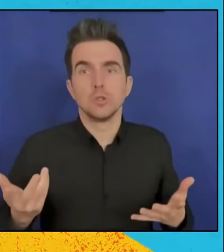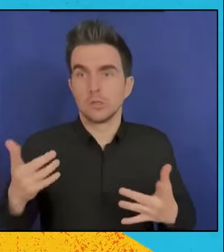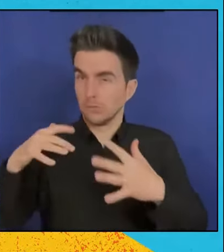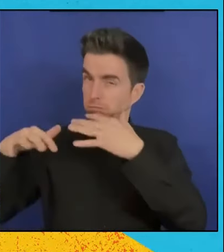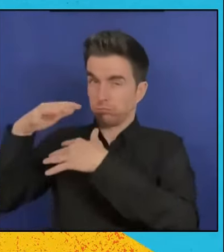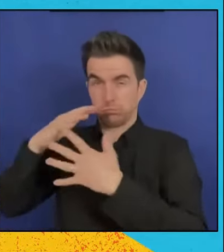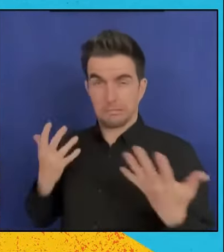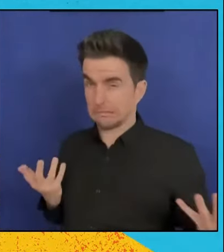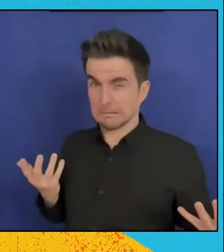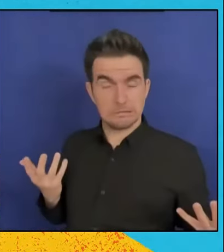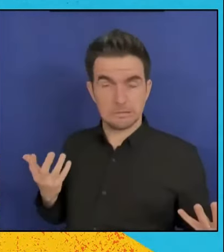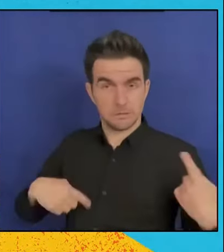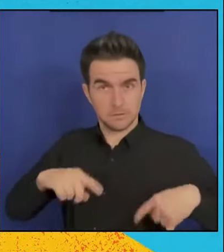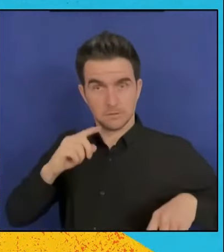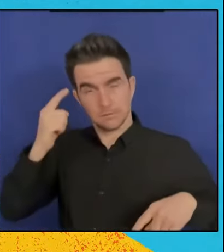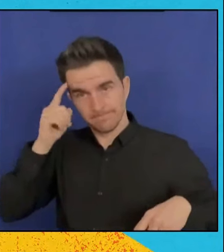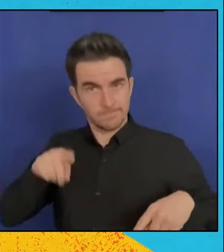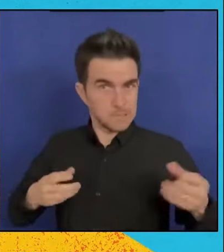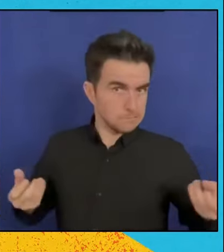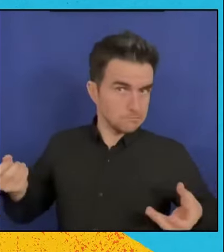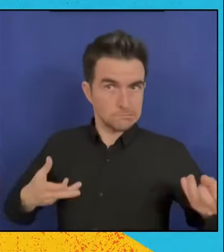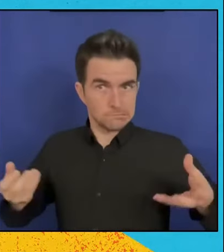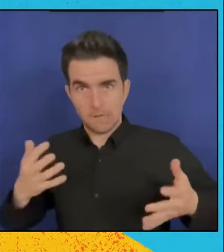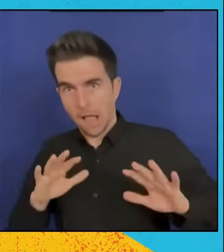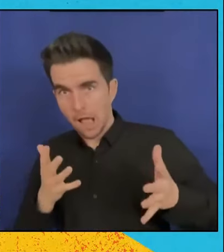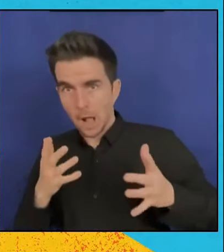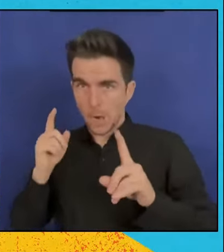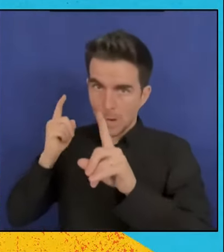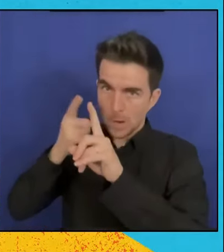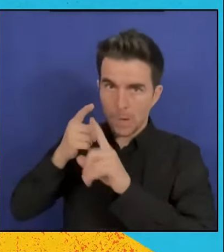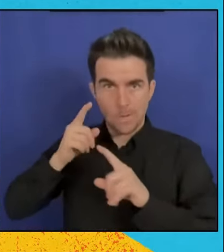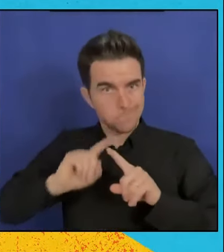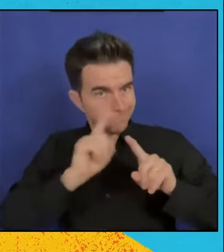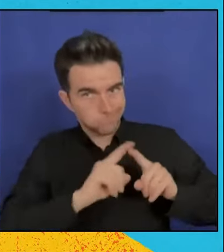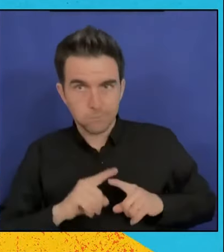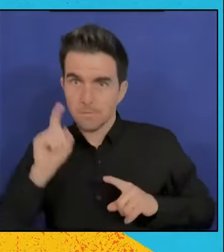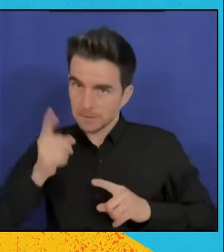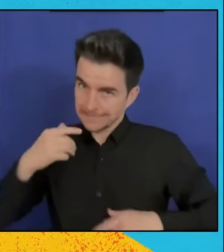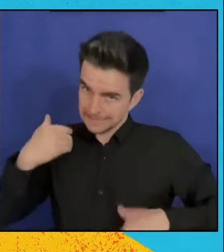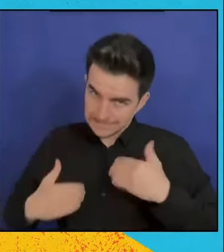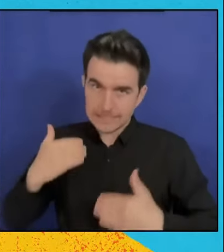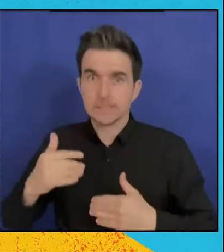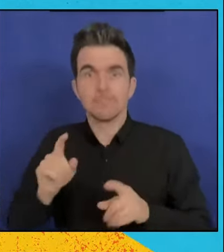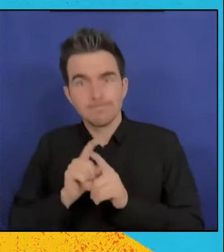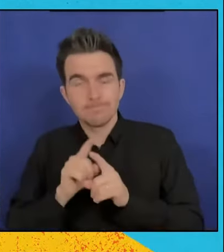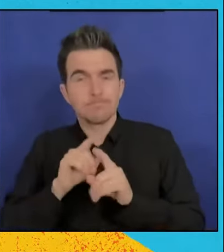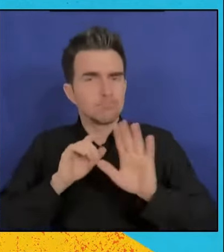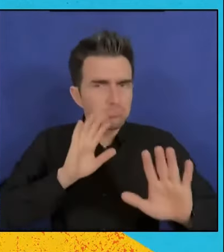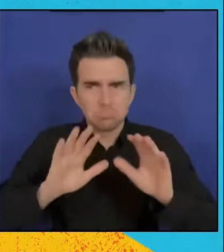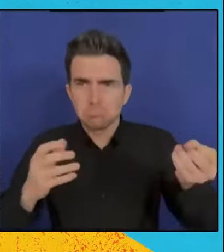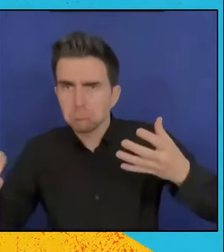more sustainable planet and improve lives for all our people. Over to you, Gibson.